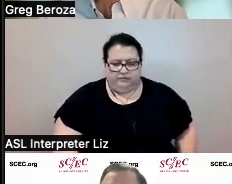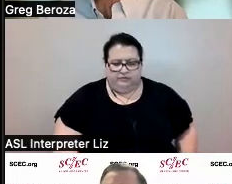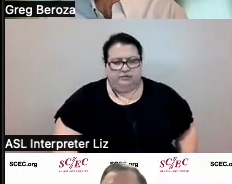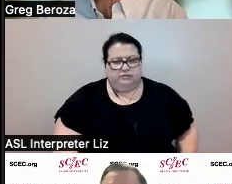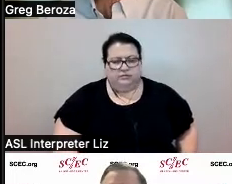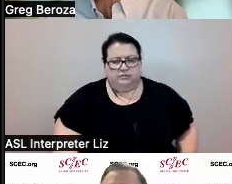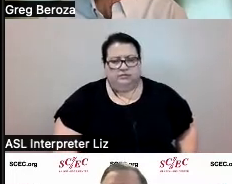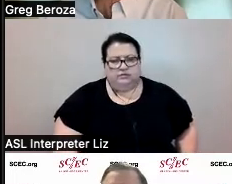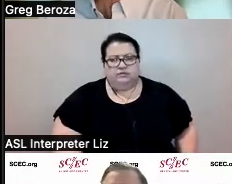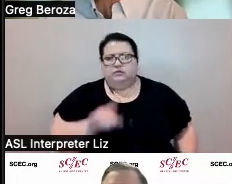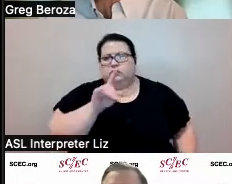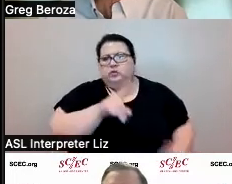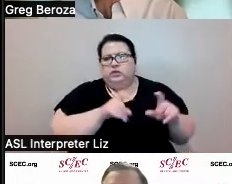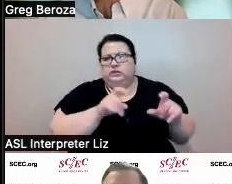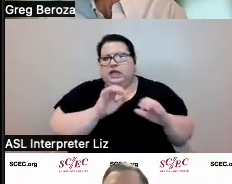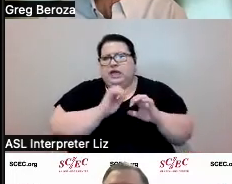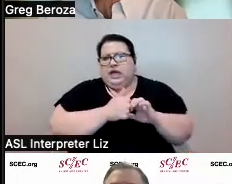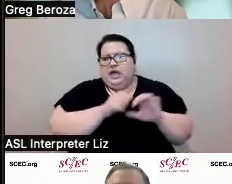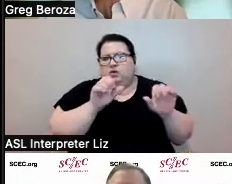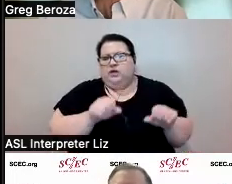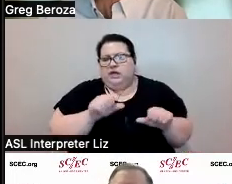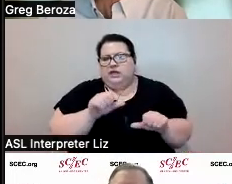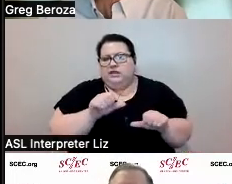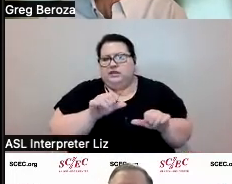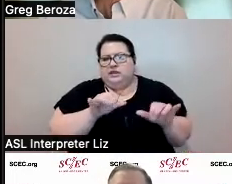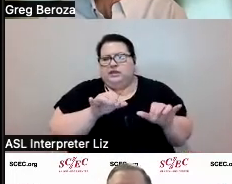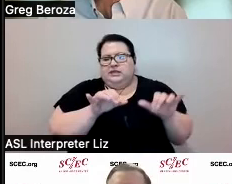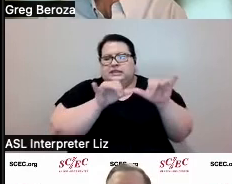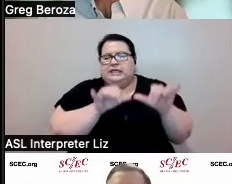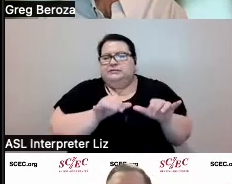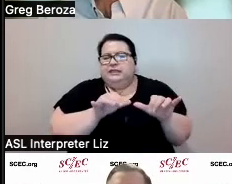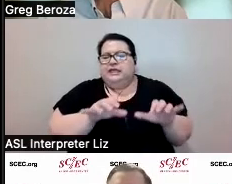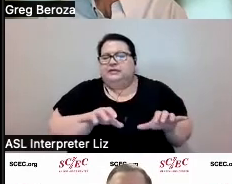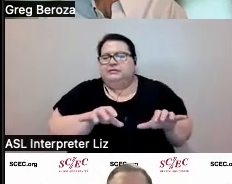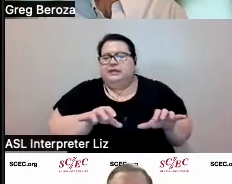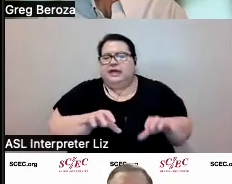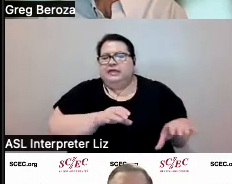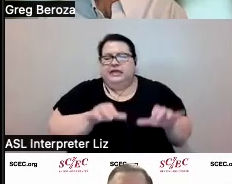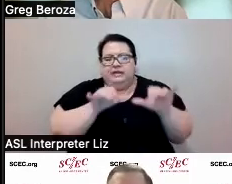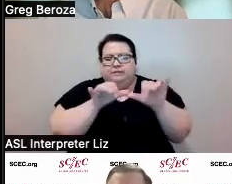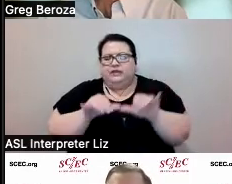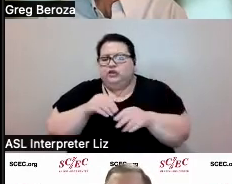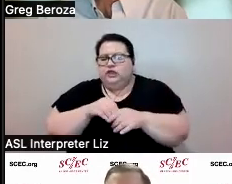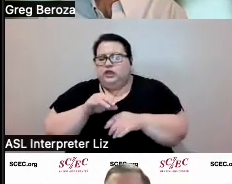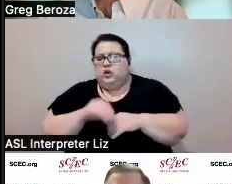The question, how can the seismic activity be measured in the ocean versus land?